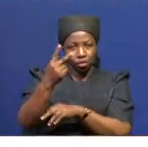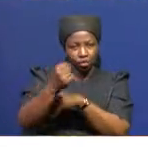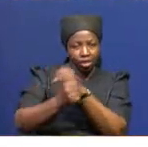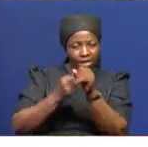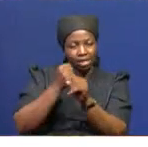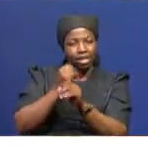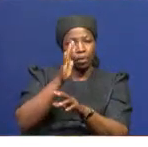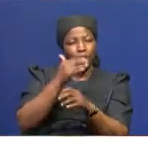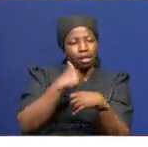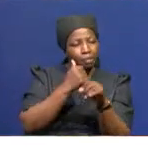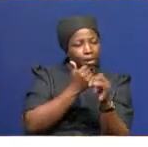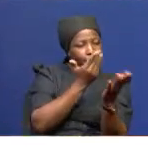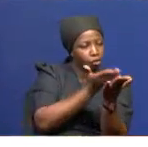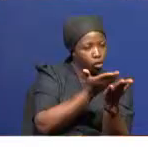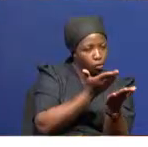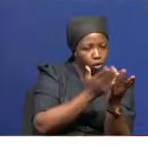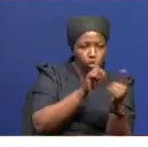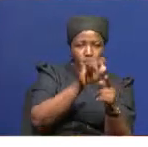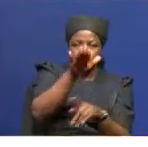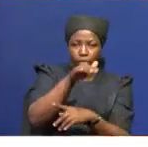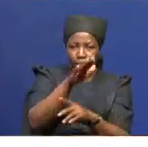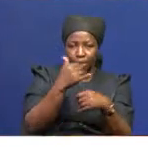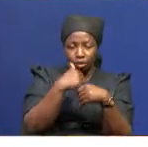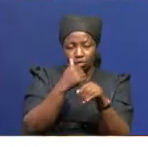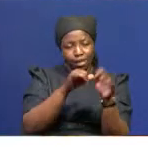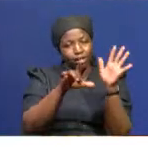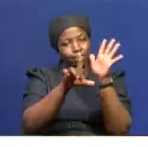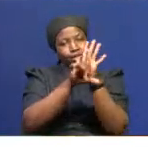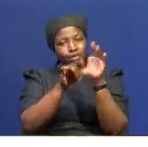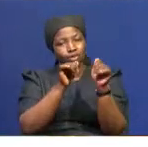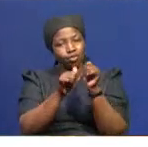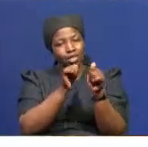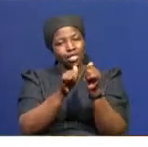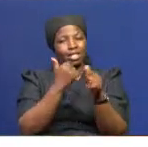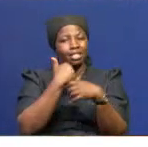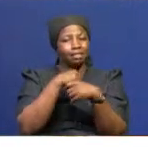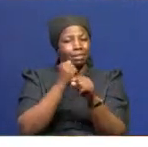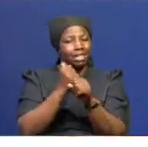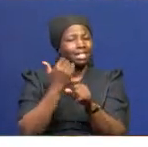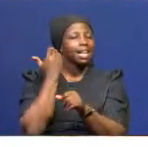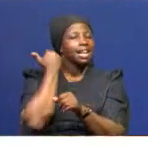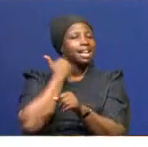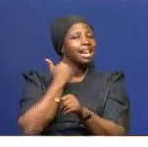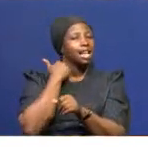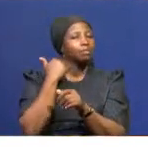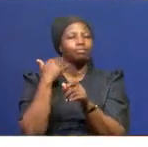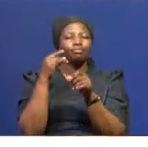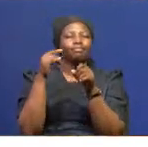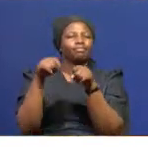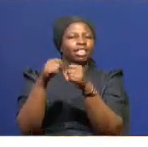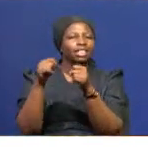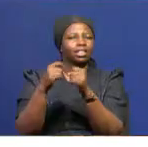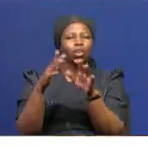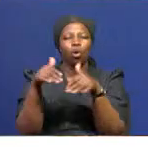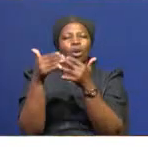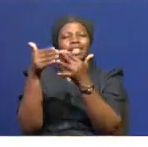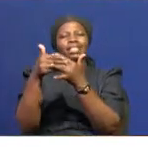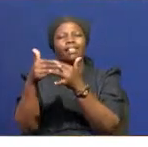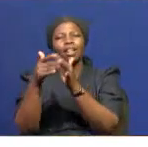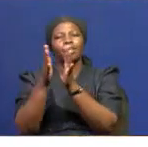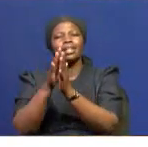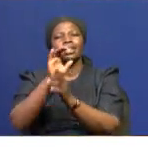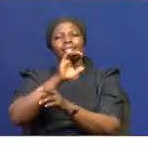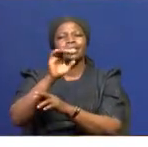making proposals to Parliament to enact laws that criminalize tampering with CCTV cameras. The